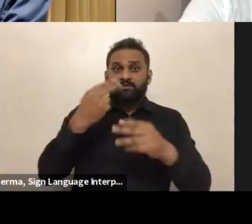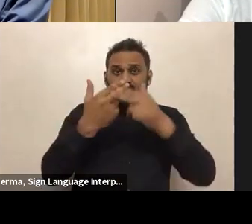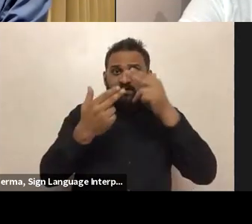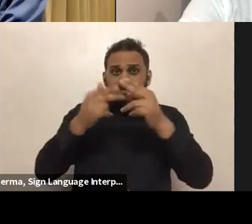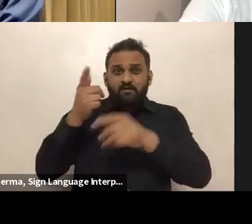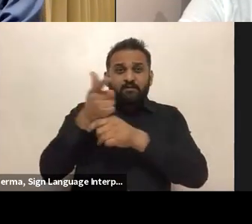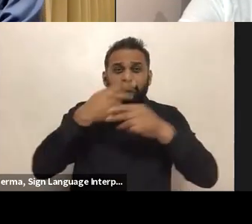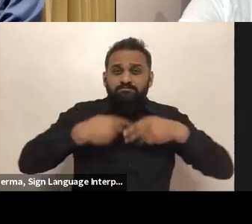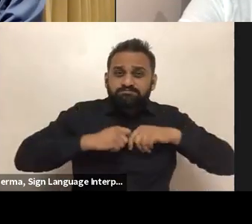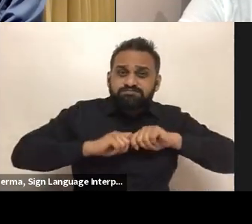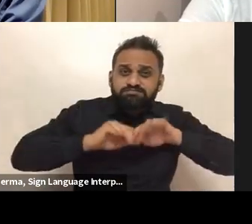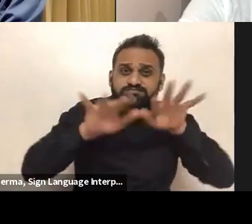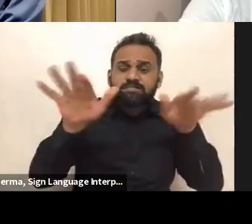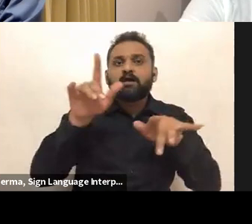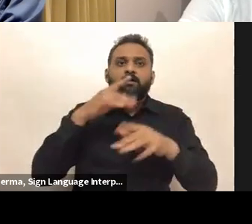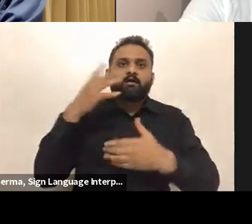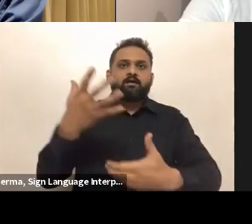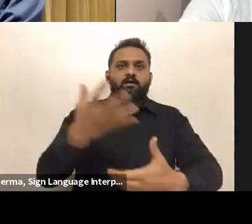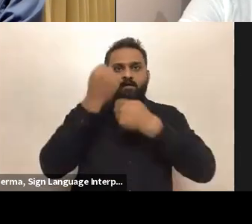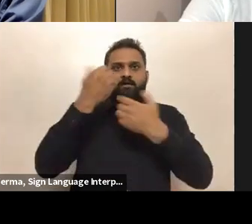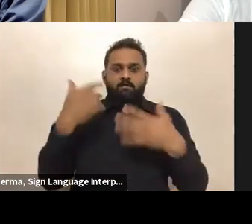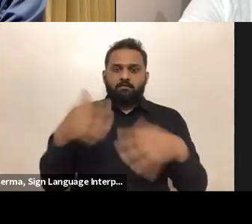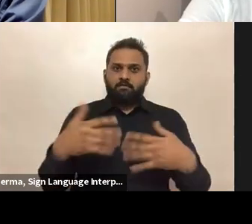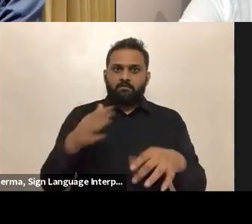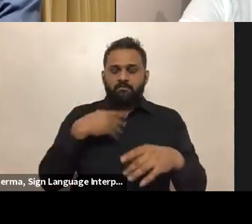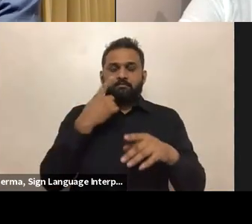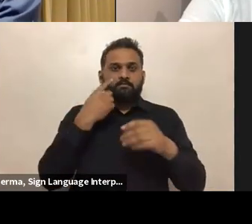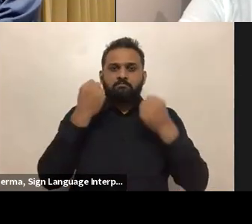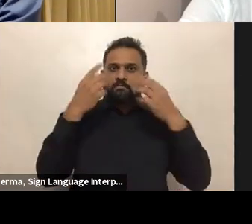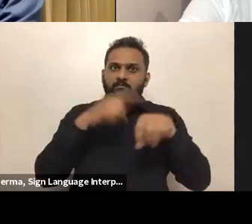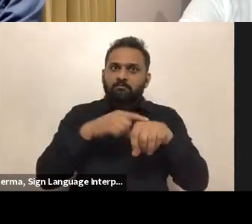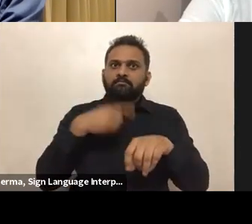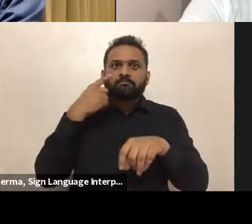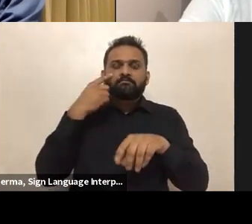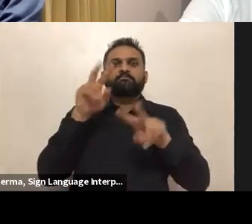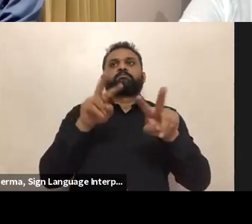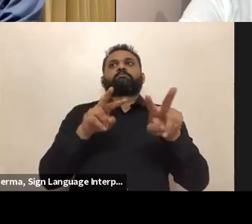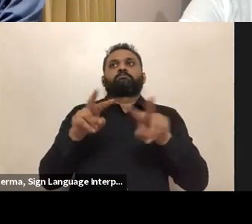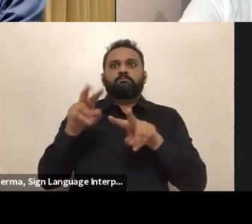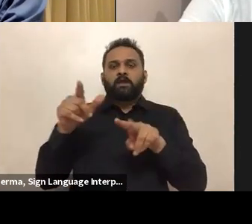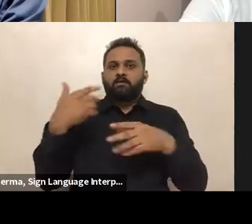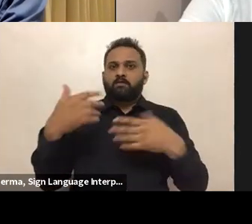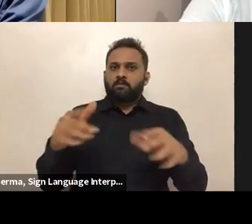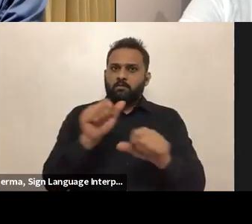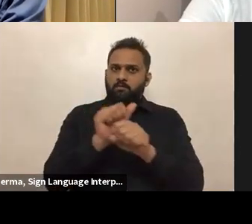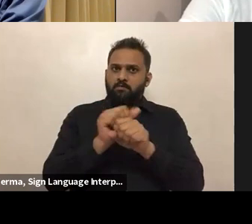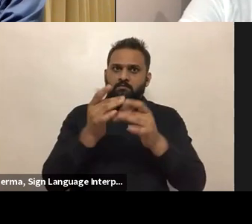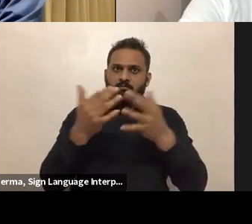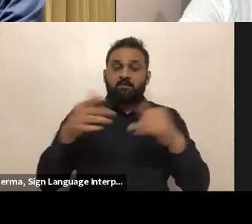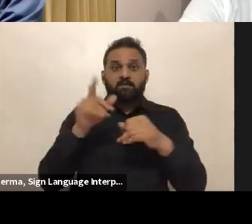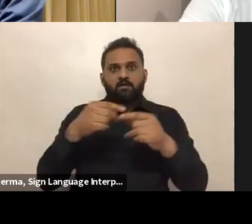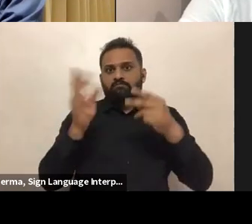is receiving. I feel like every time I turn around, you've acquired further accolades, and now the number is up to